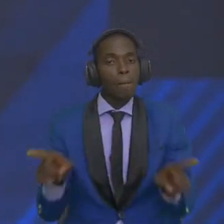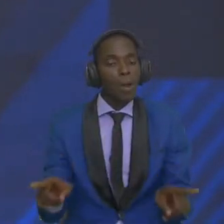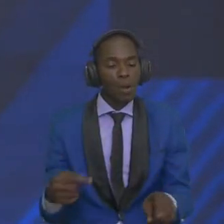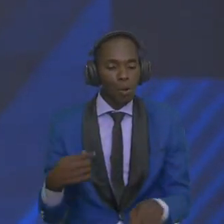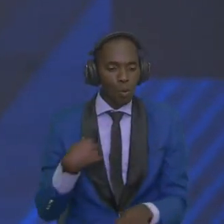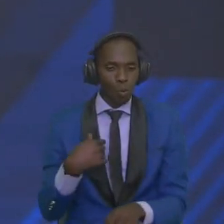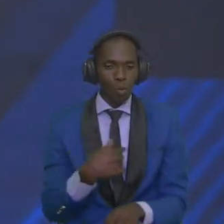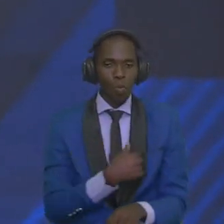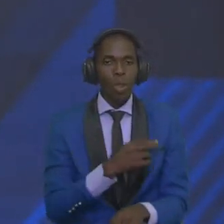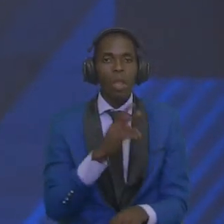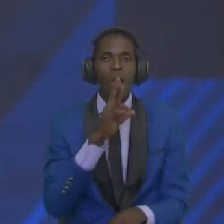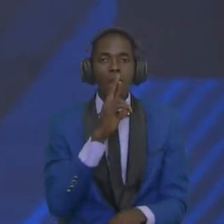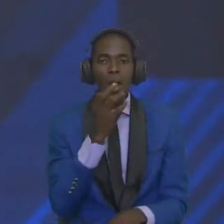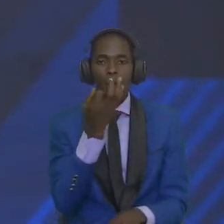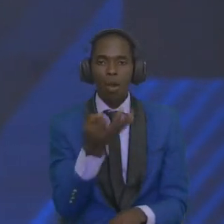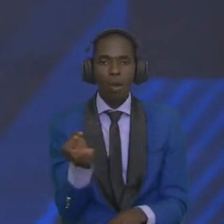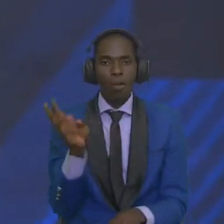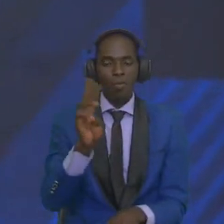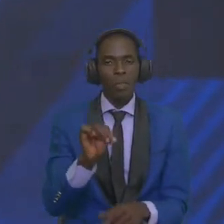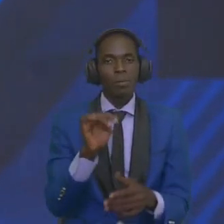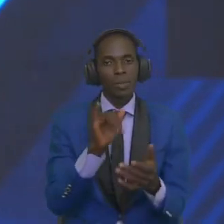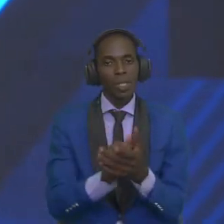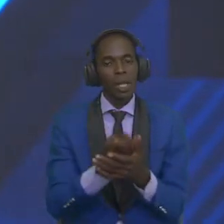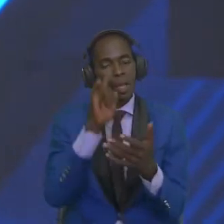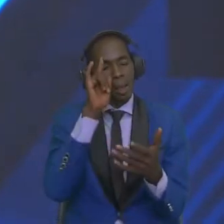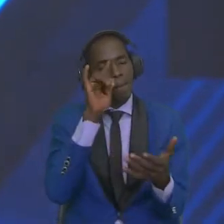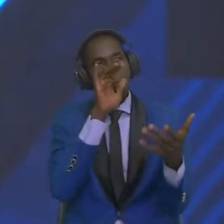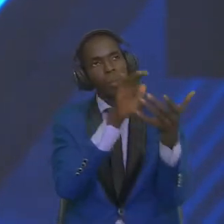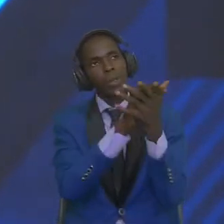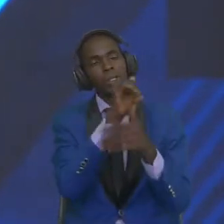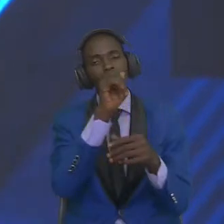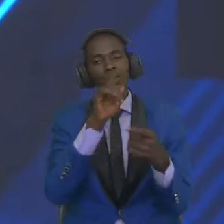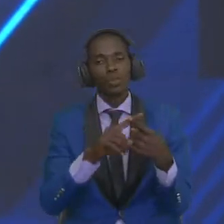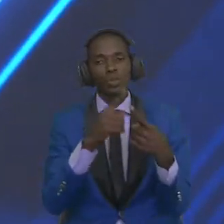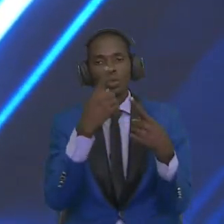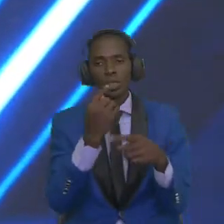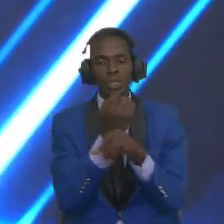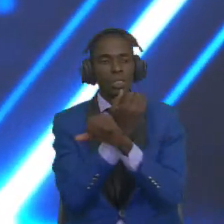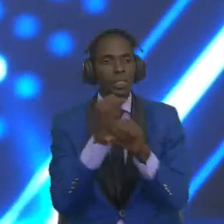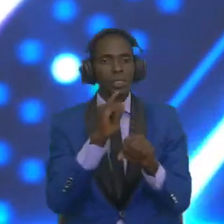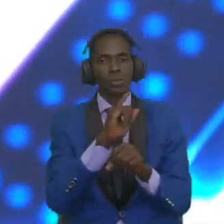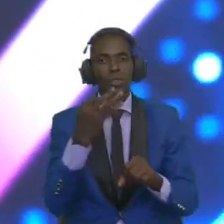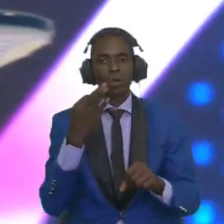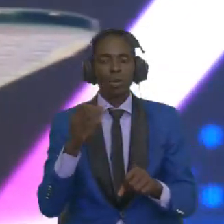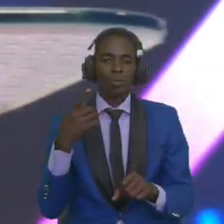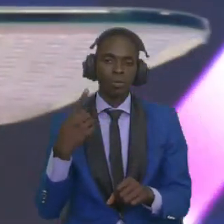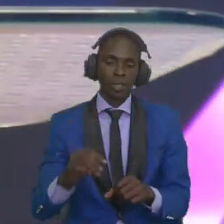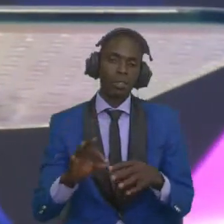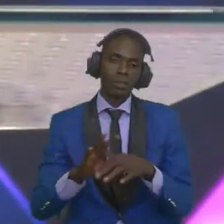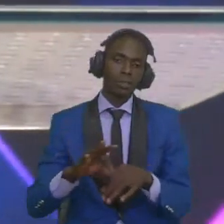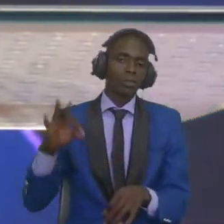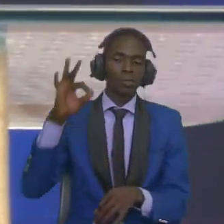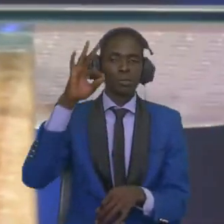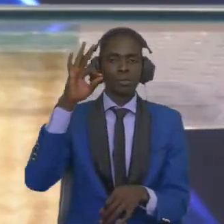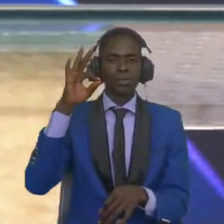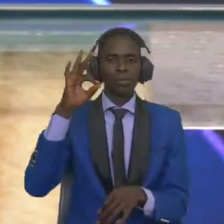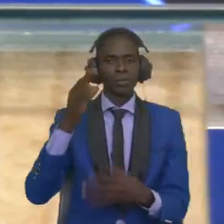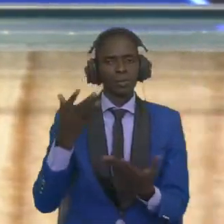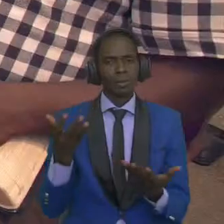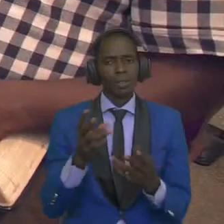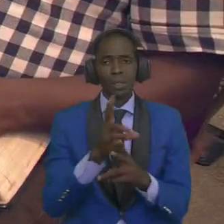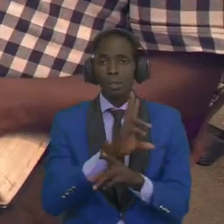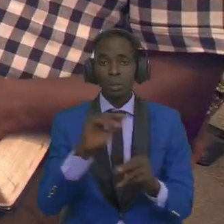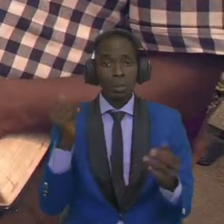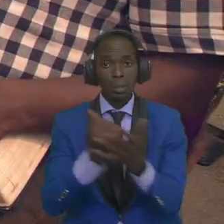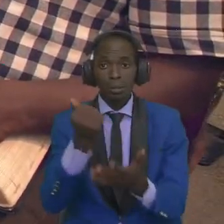are of them who believe to the saving of the soul. I missed your